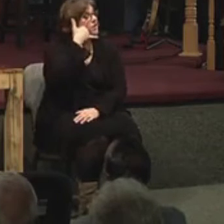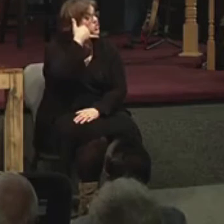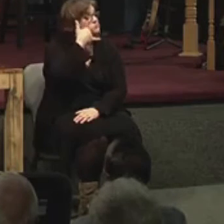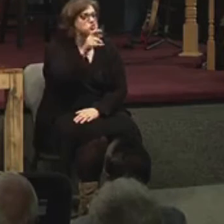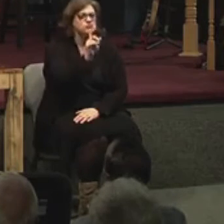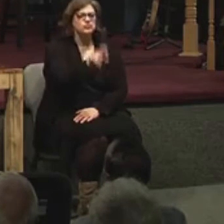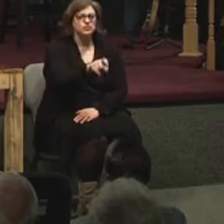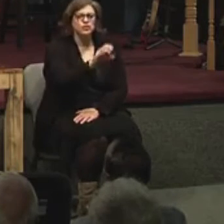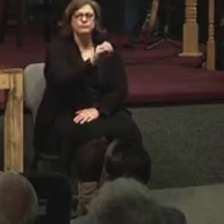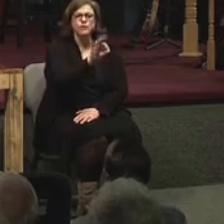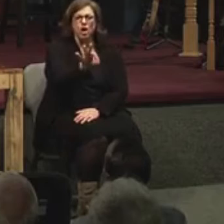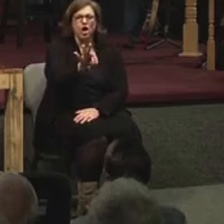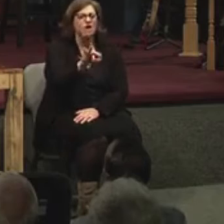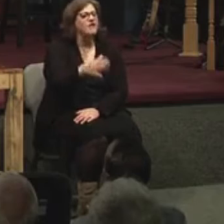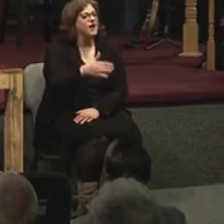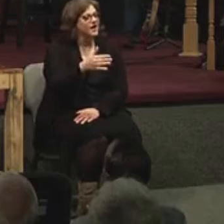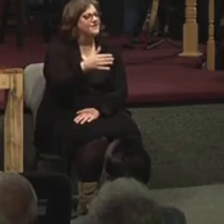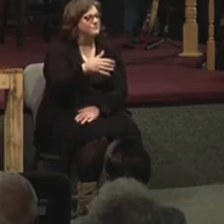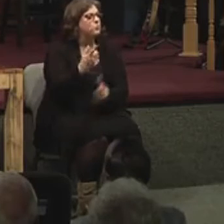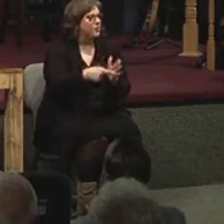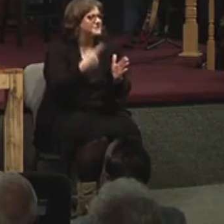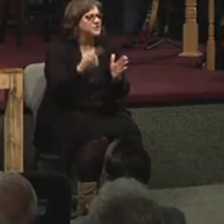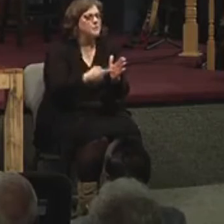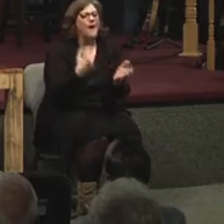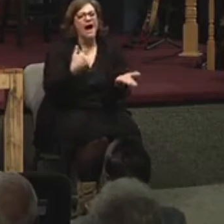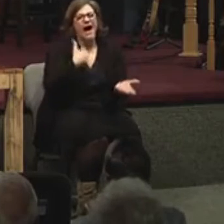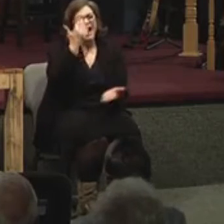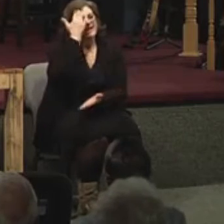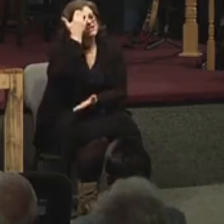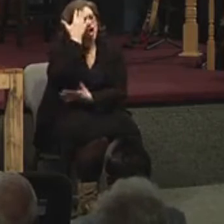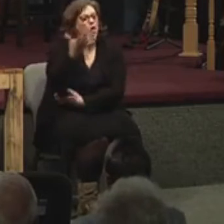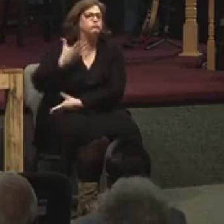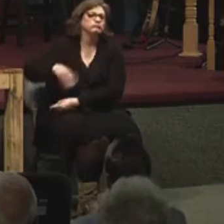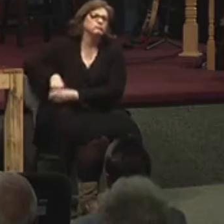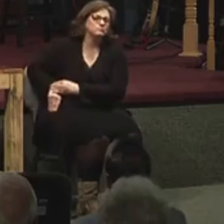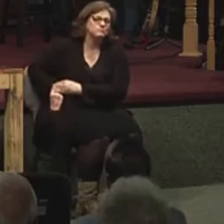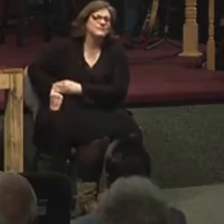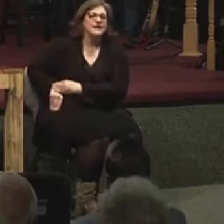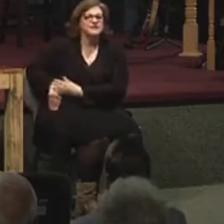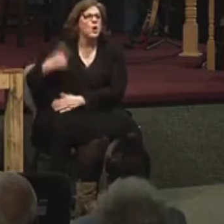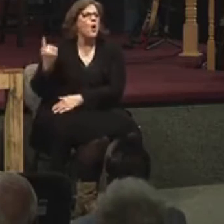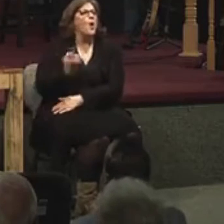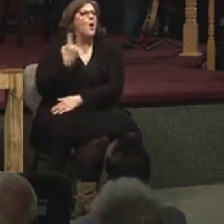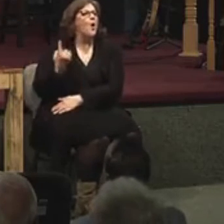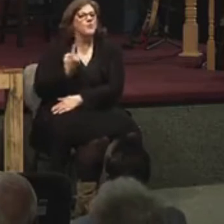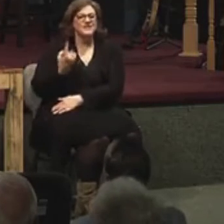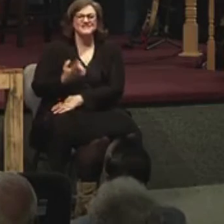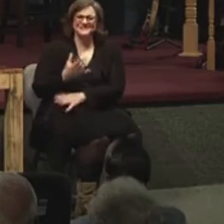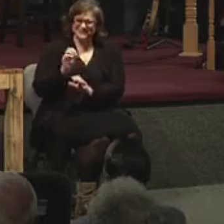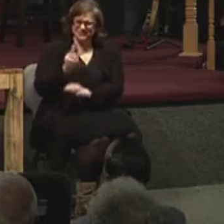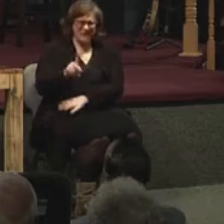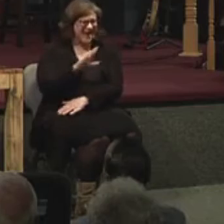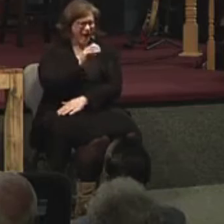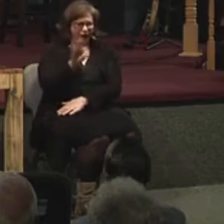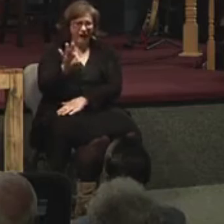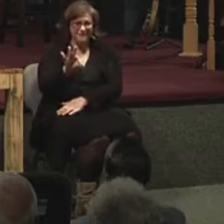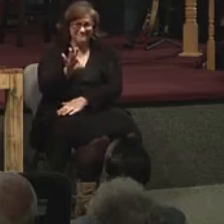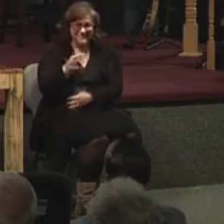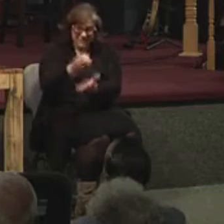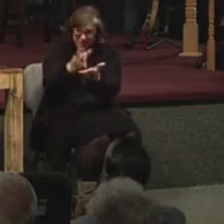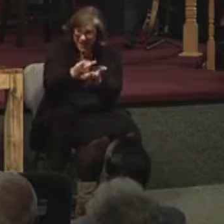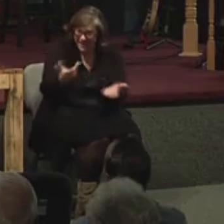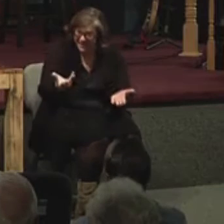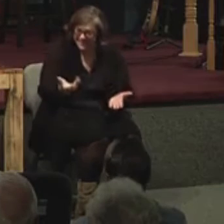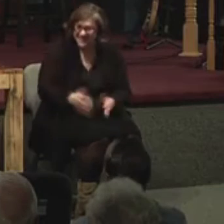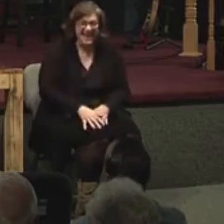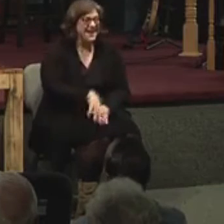to time. I know that we got them in our pockets or our purses, or they're always nearby. You have permission to turn off your phone. It's okay to turn off your phone. You have permission to get off